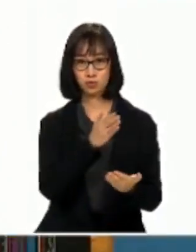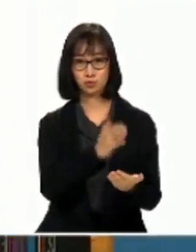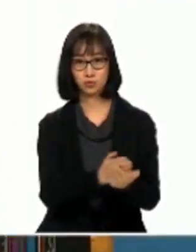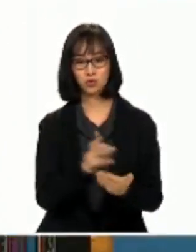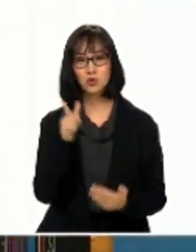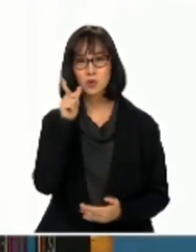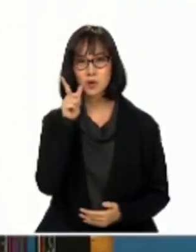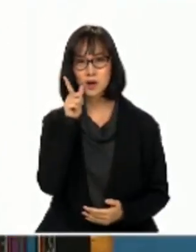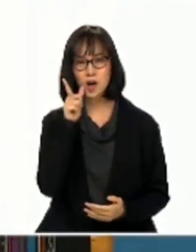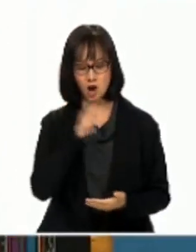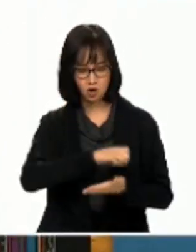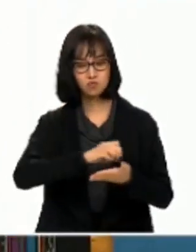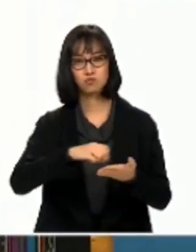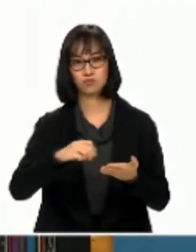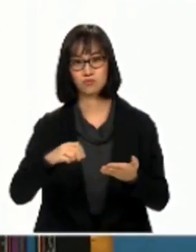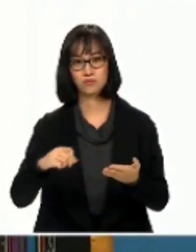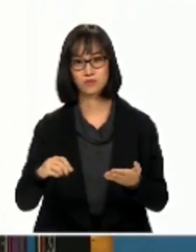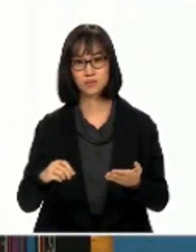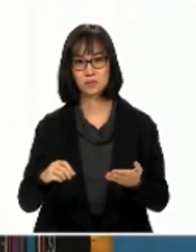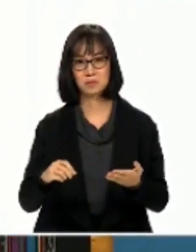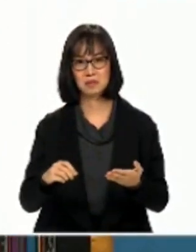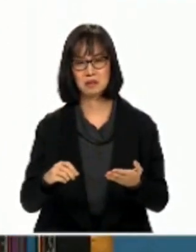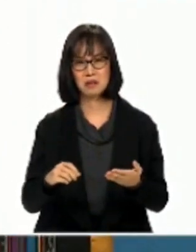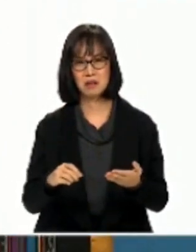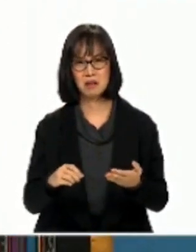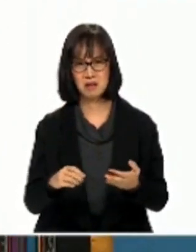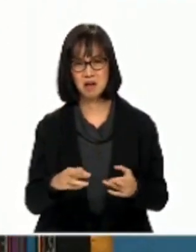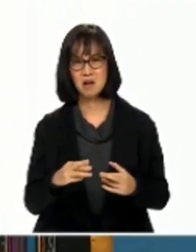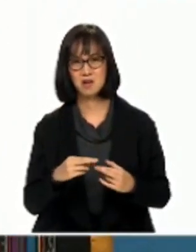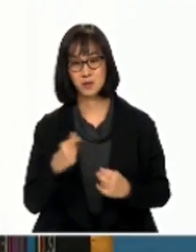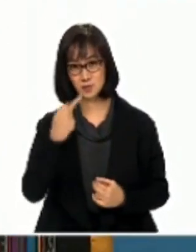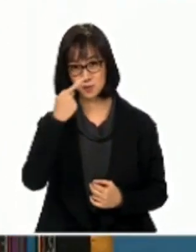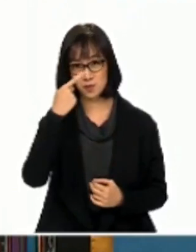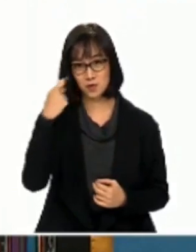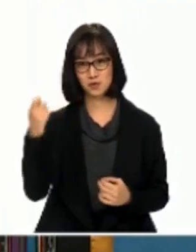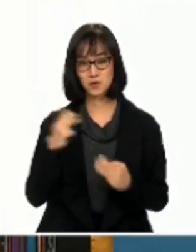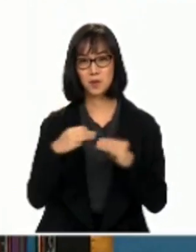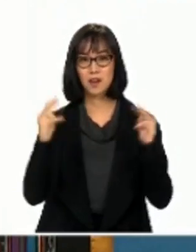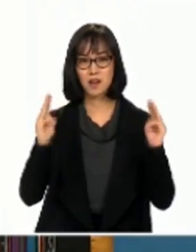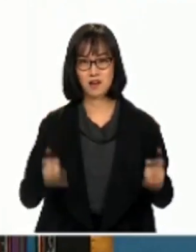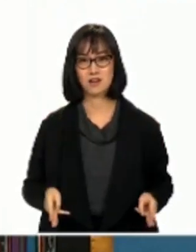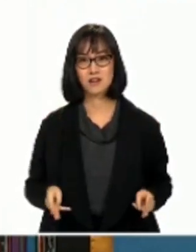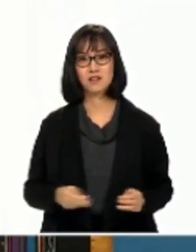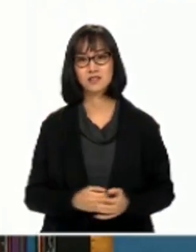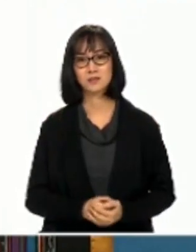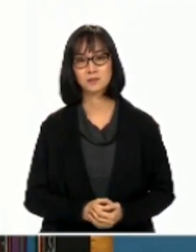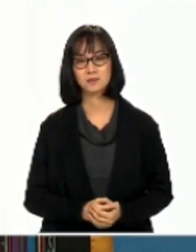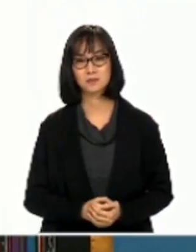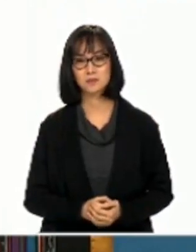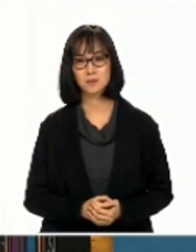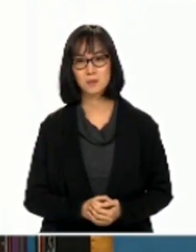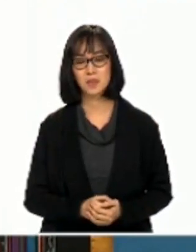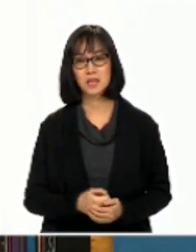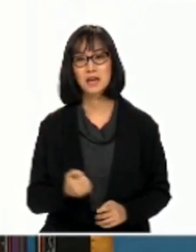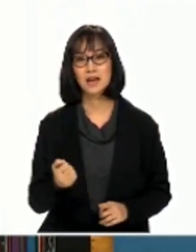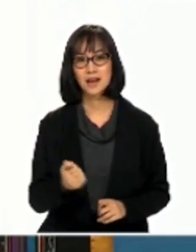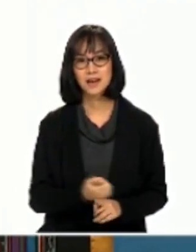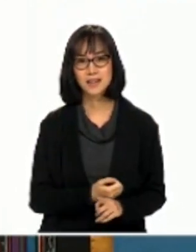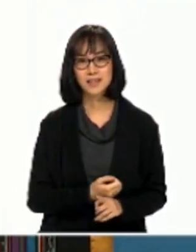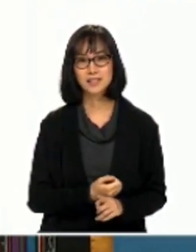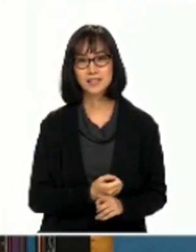siya. May nakakuha, because of Malacañang, every administration may tao yan